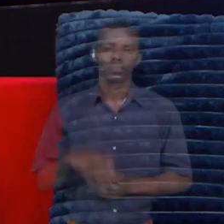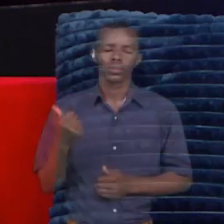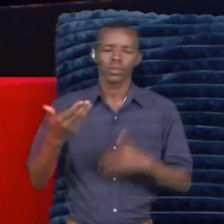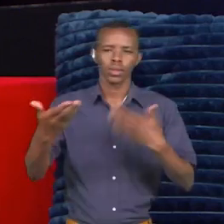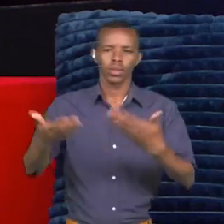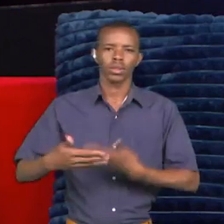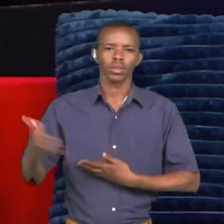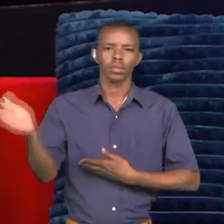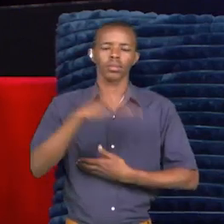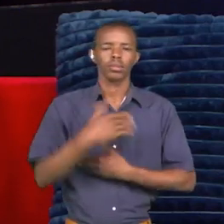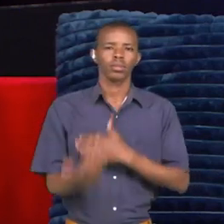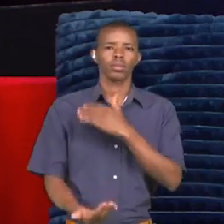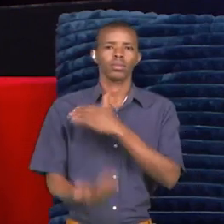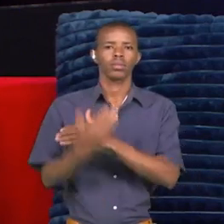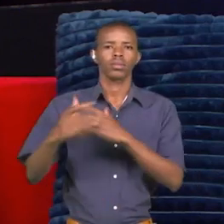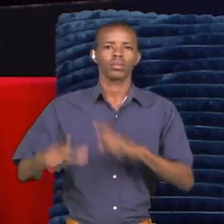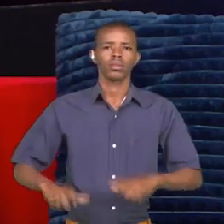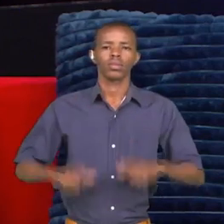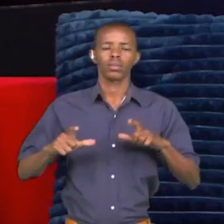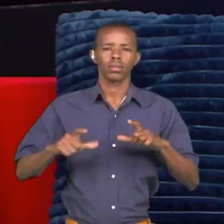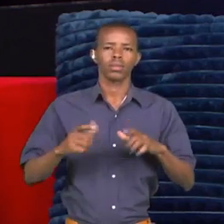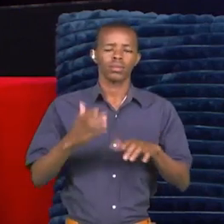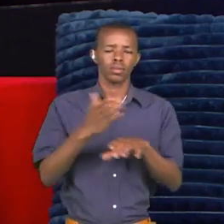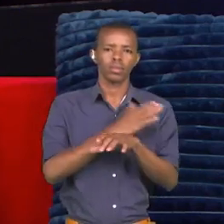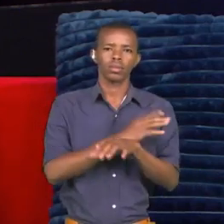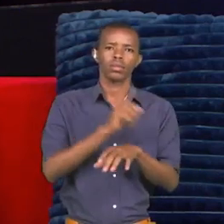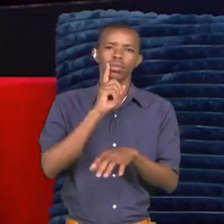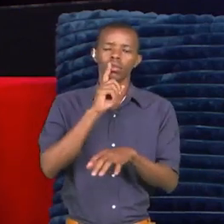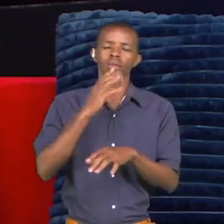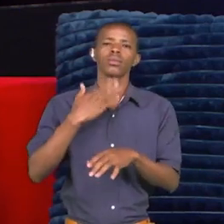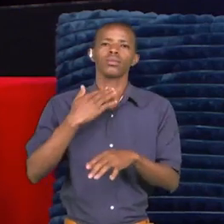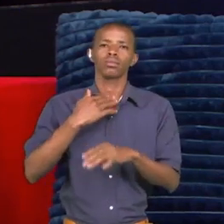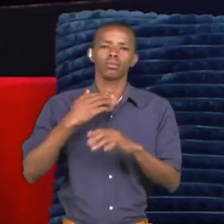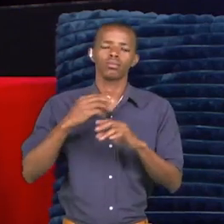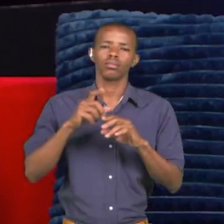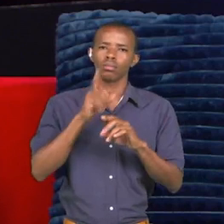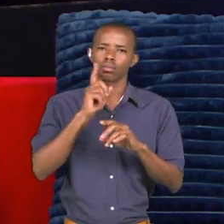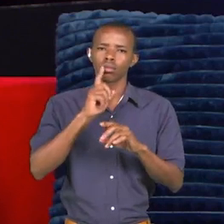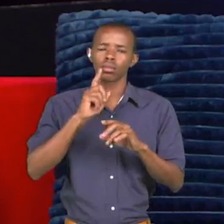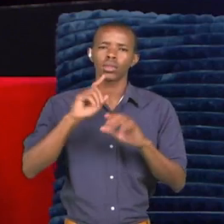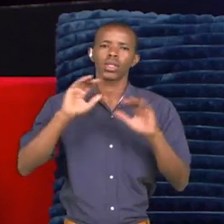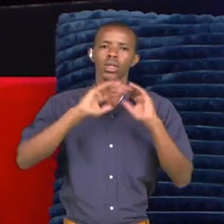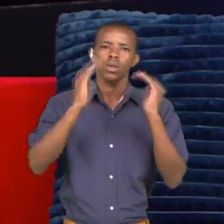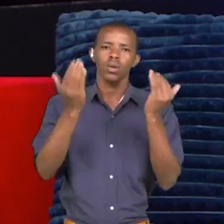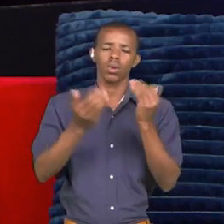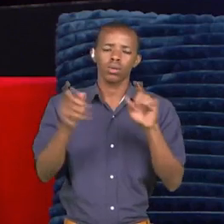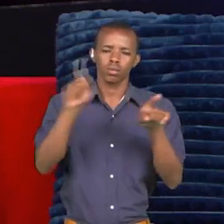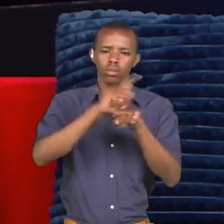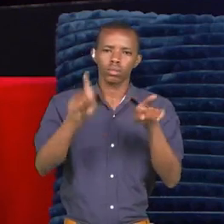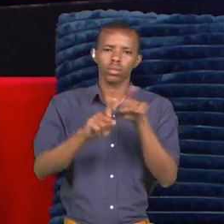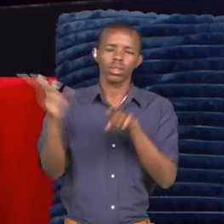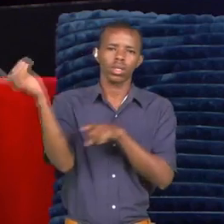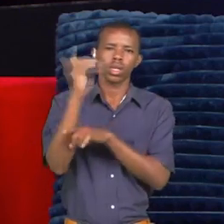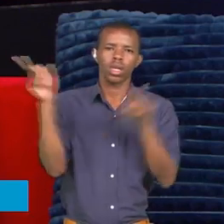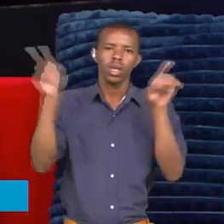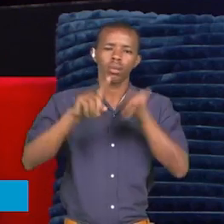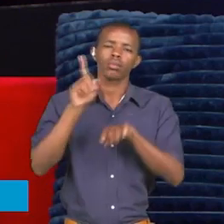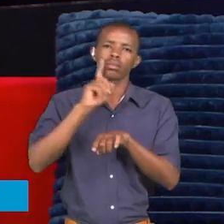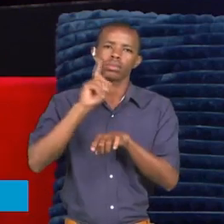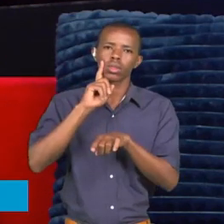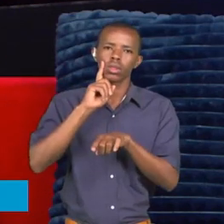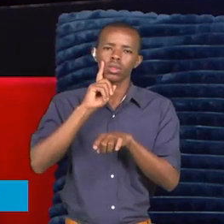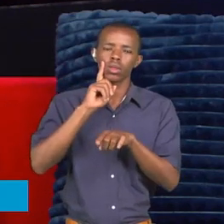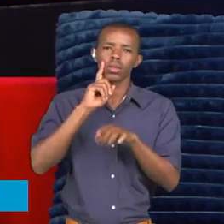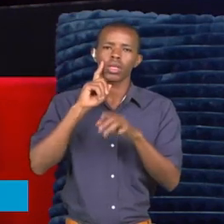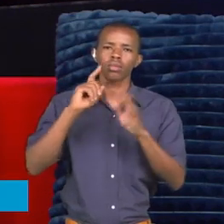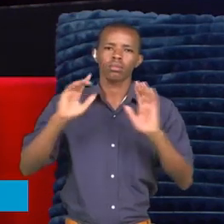Right, welcome back to Morning Live. As I told you earlier, we want to talk about the World Intellectual Property Day, which will be happening tomorrow. Actually, it will be